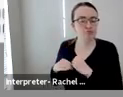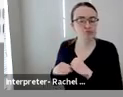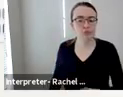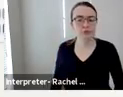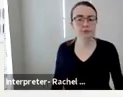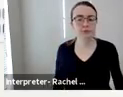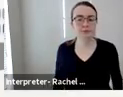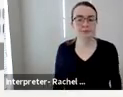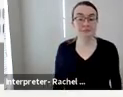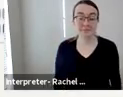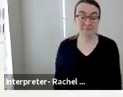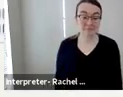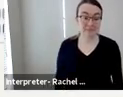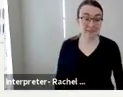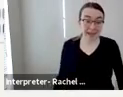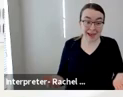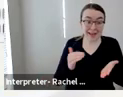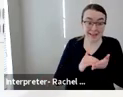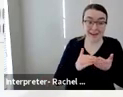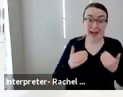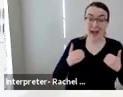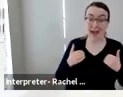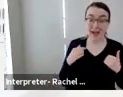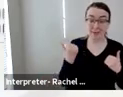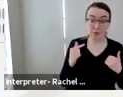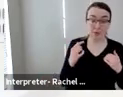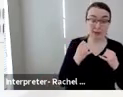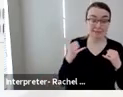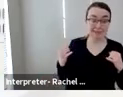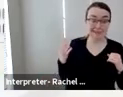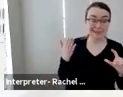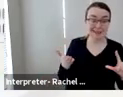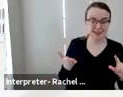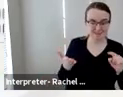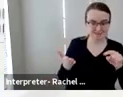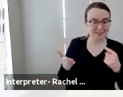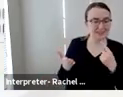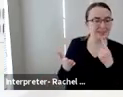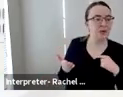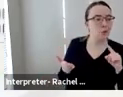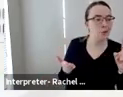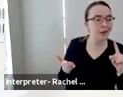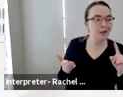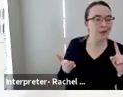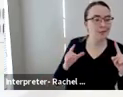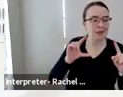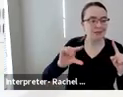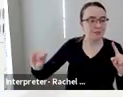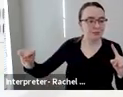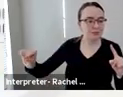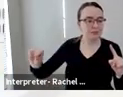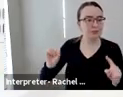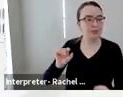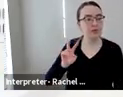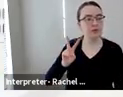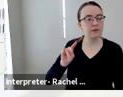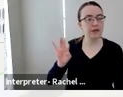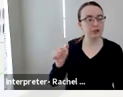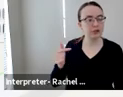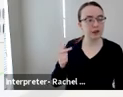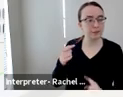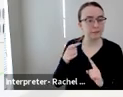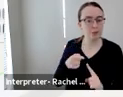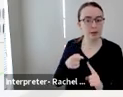And again, I've got those green lines sitting there that are telling me where my vanishing point is. So if I build a